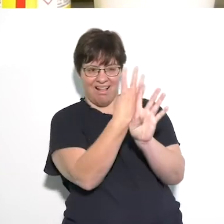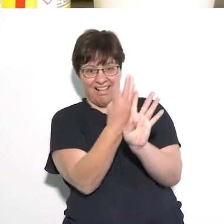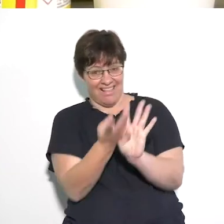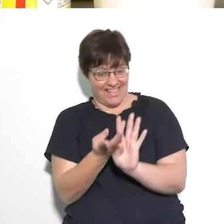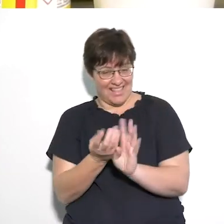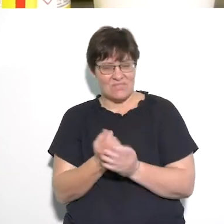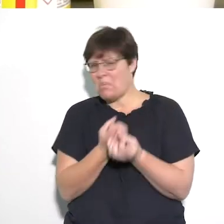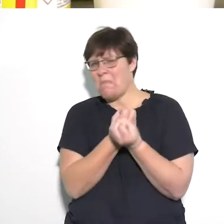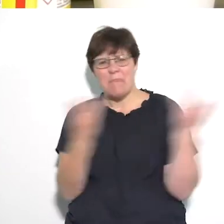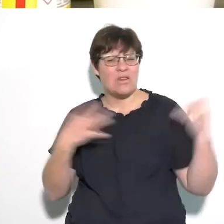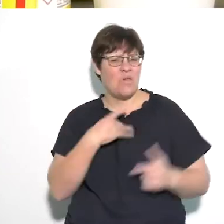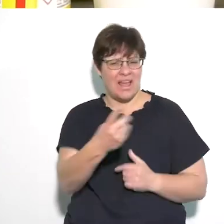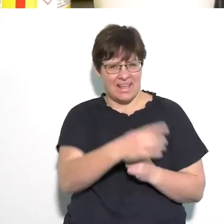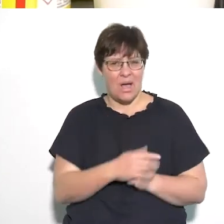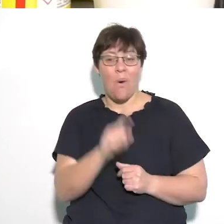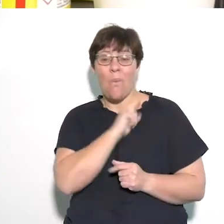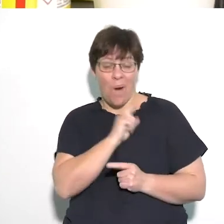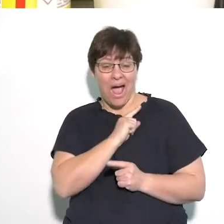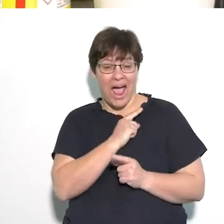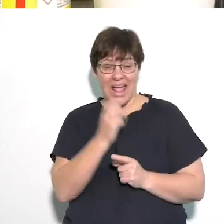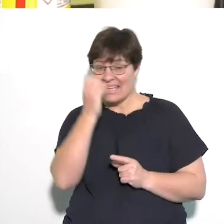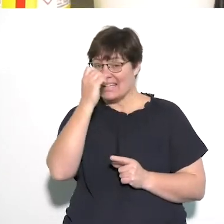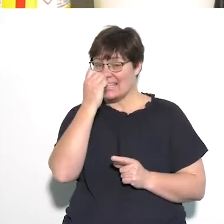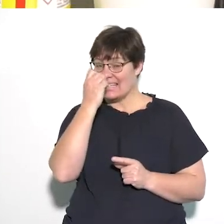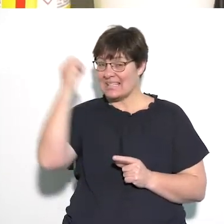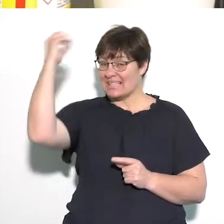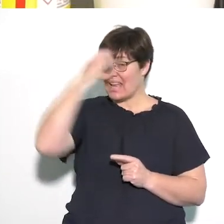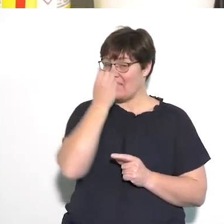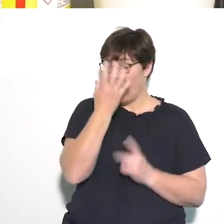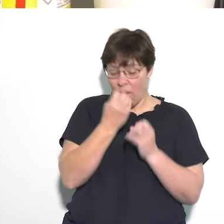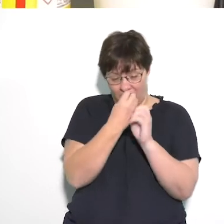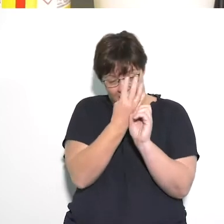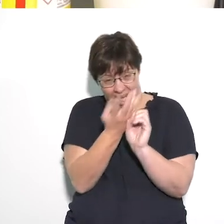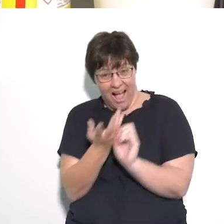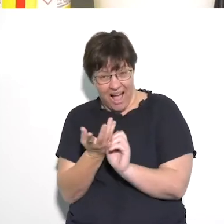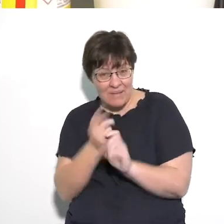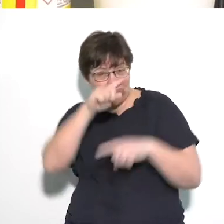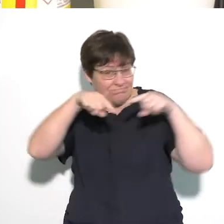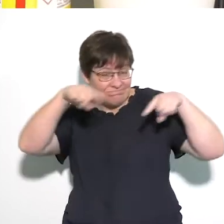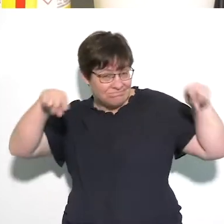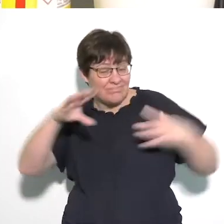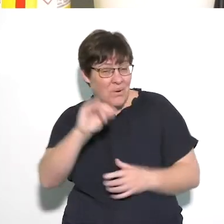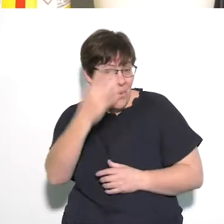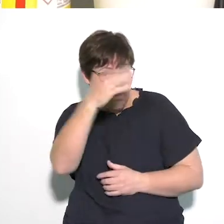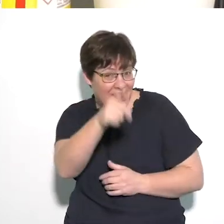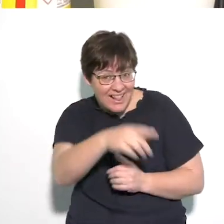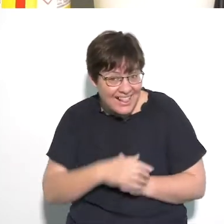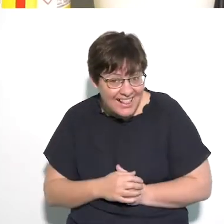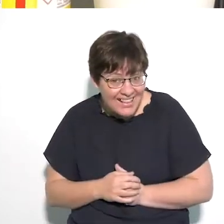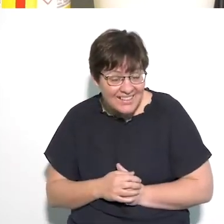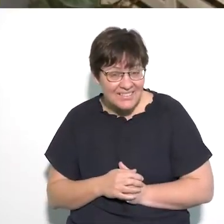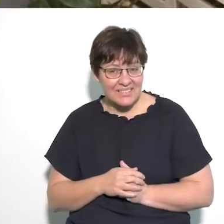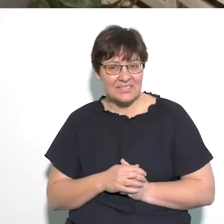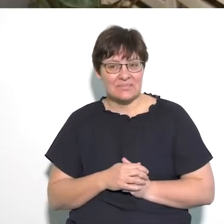You can do as many petals as you like because sunflowers have many petals. Did you know that there are even different kinds of sunflowers? Bet you didn't know that.